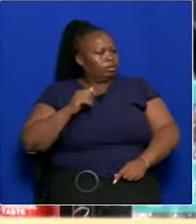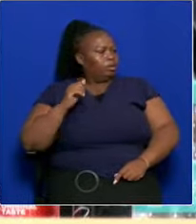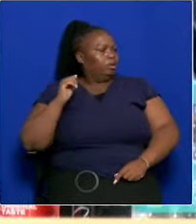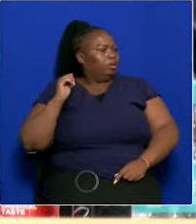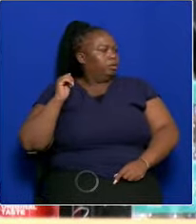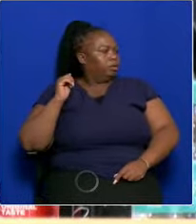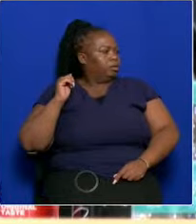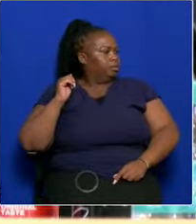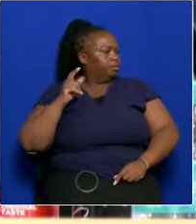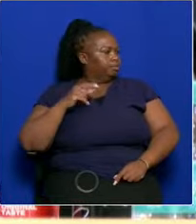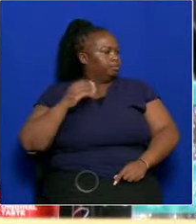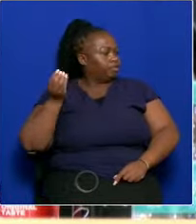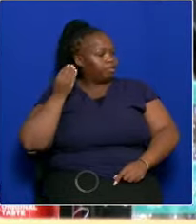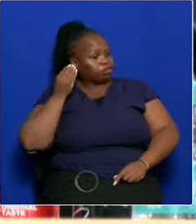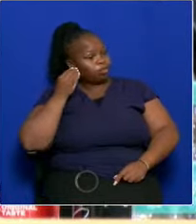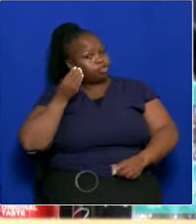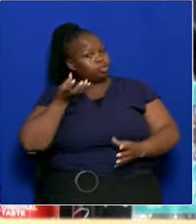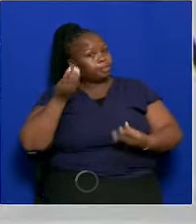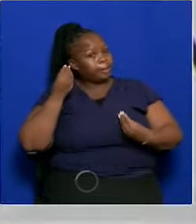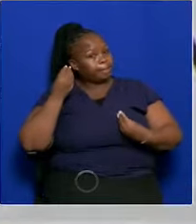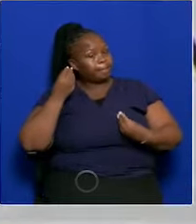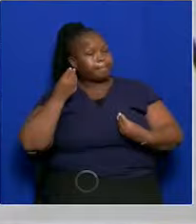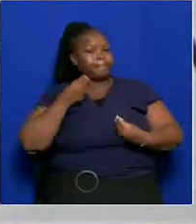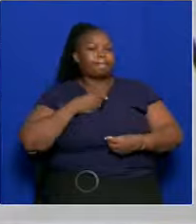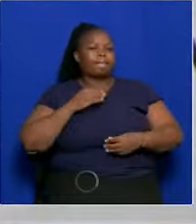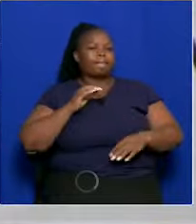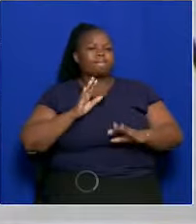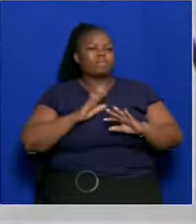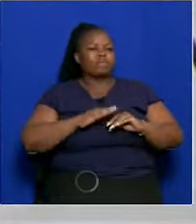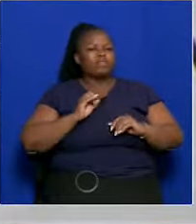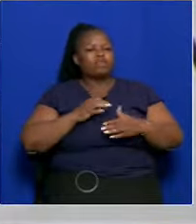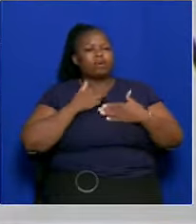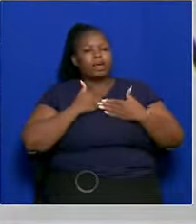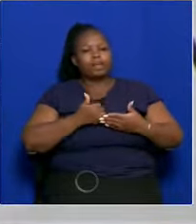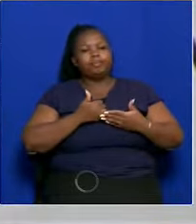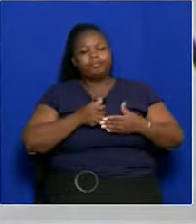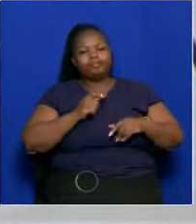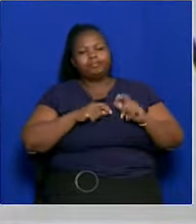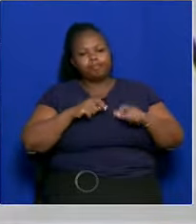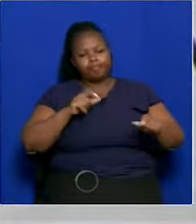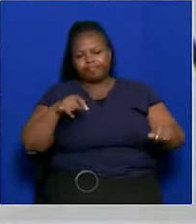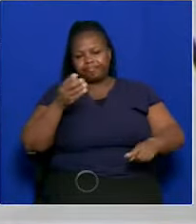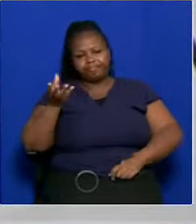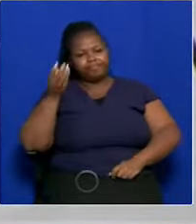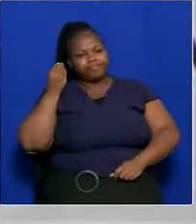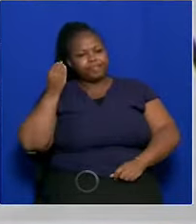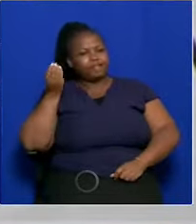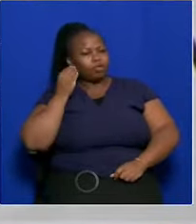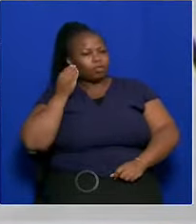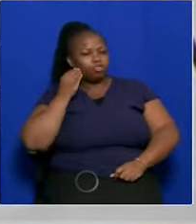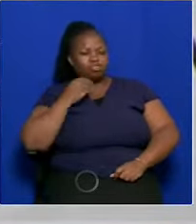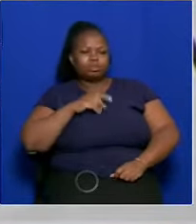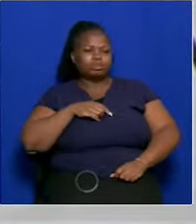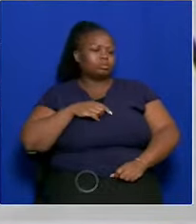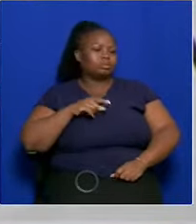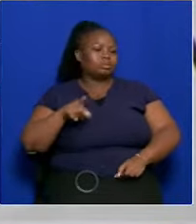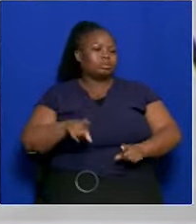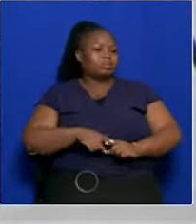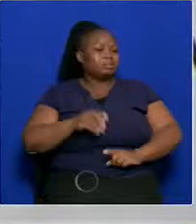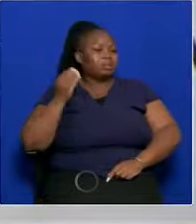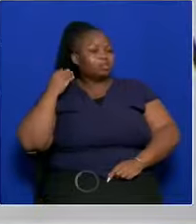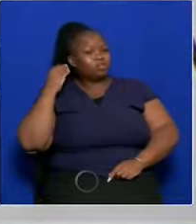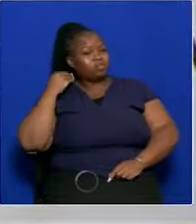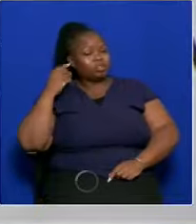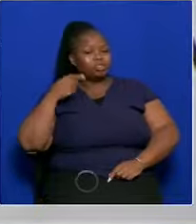information, more especially if you helped lots of people. You will receive information. Even the information which I gave the